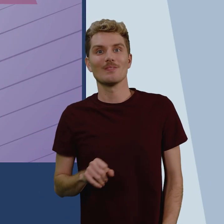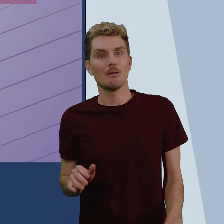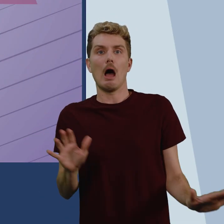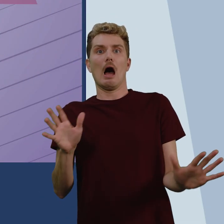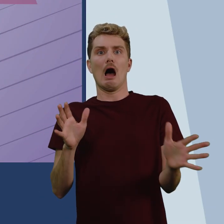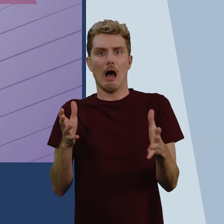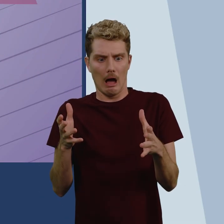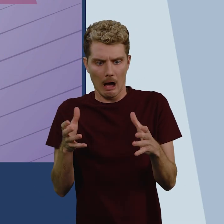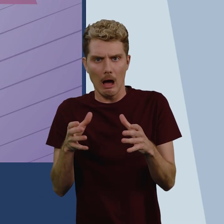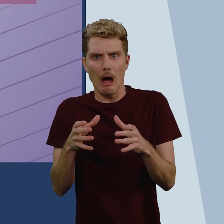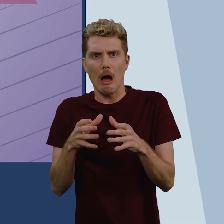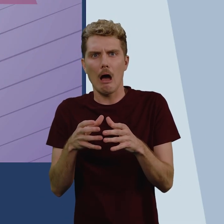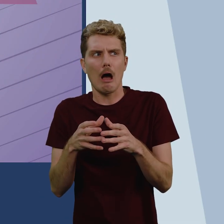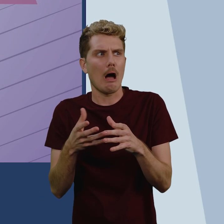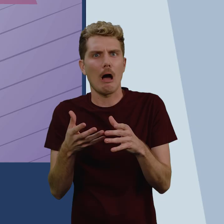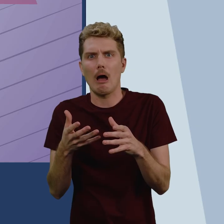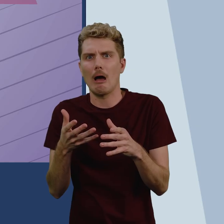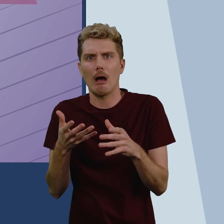cream.